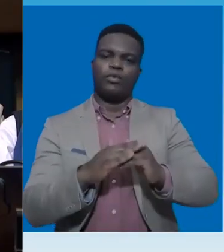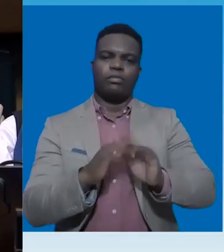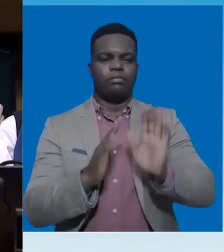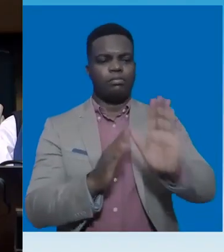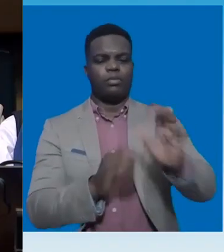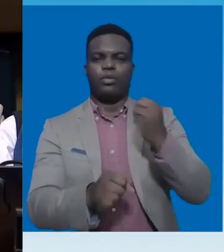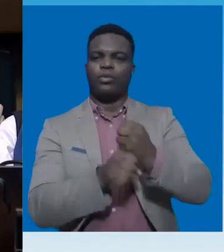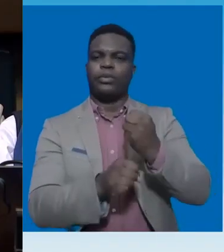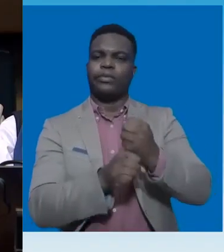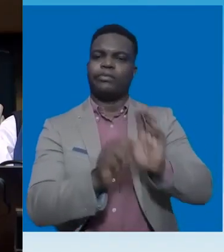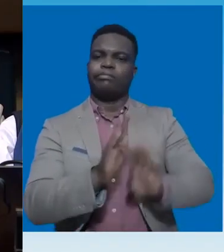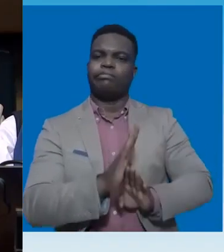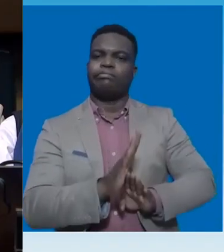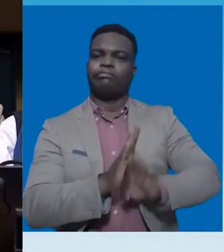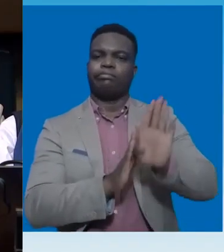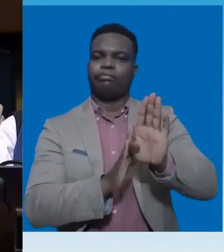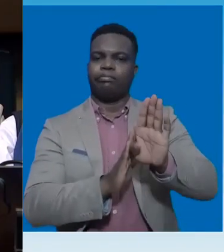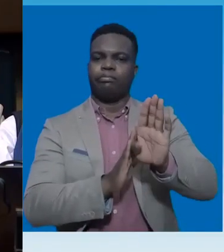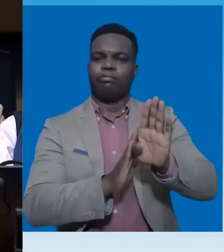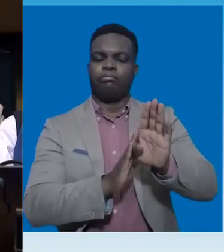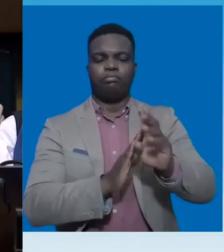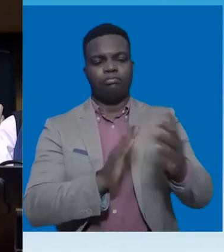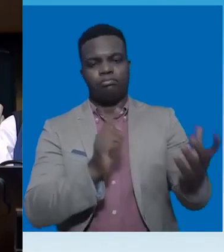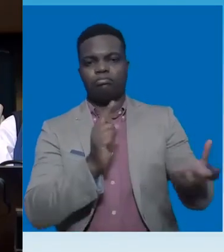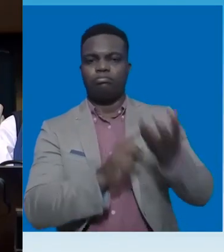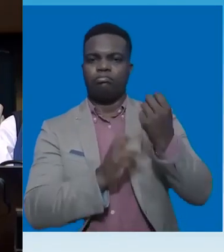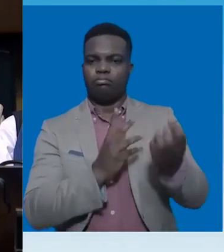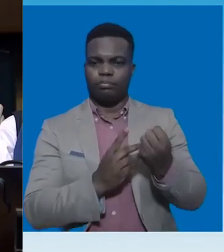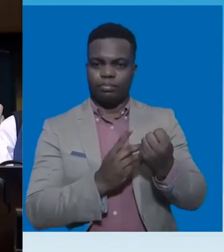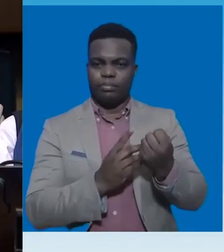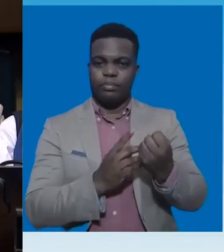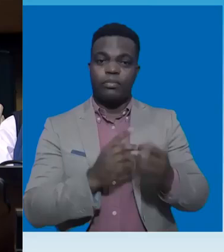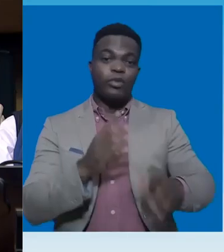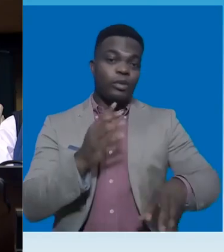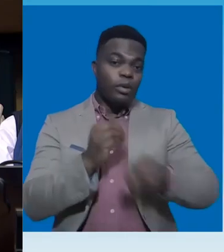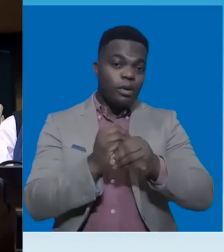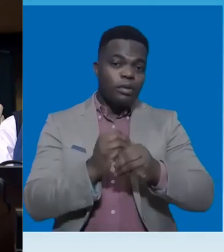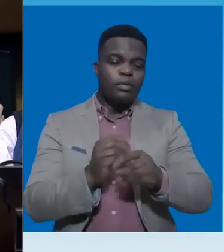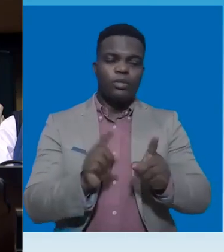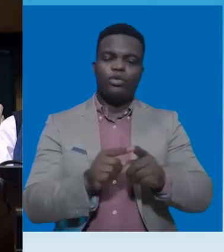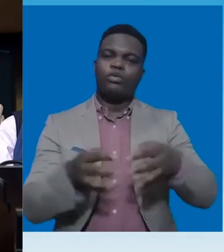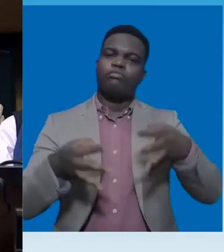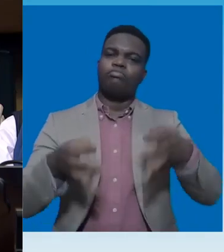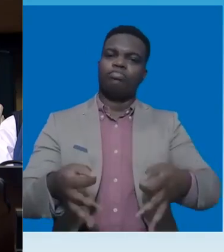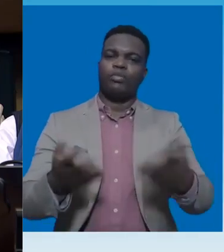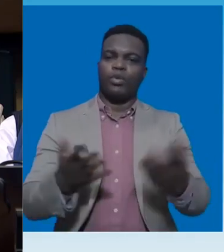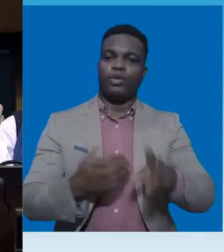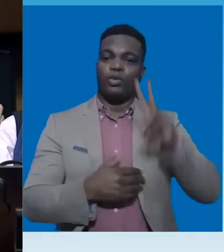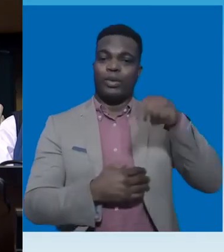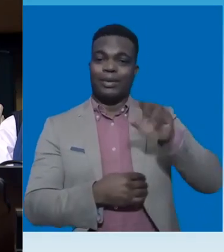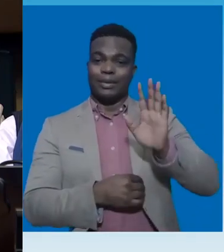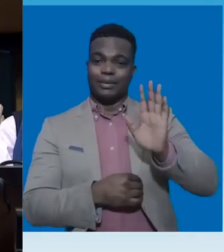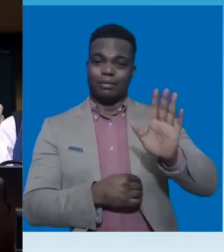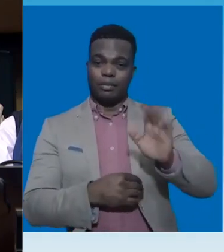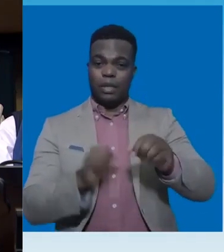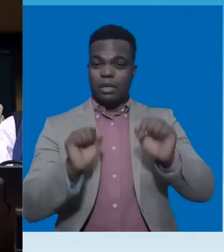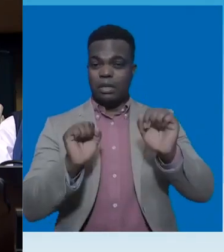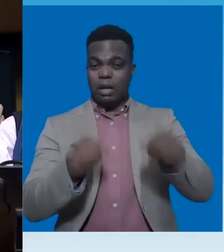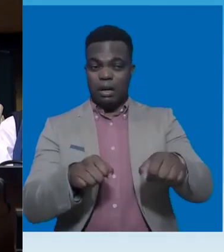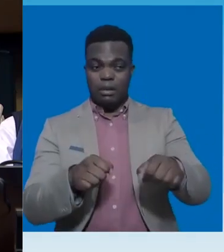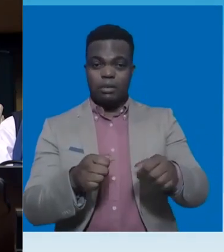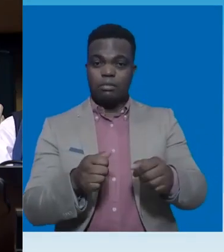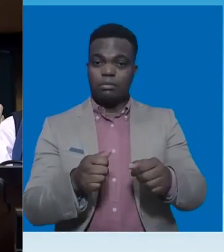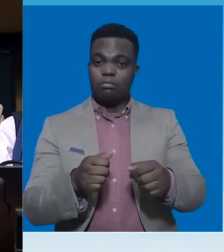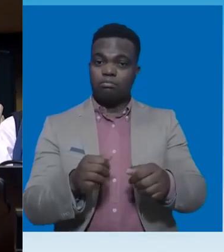also determine whether United Nations can credibly call itself an employer of choice for persons